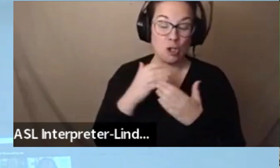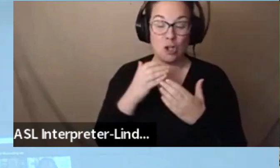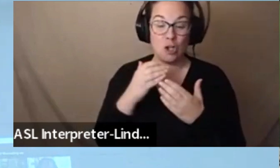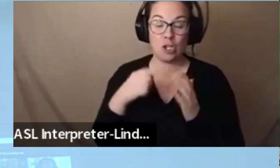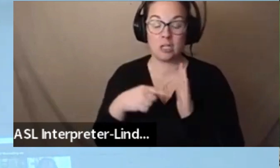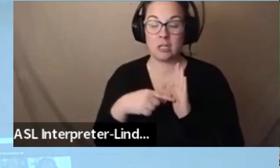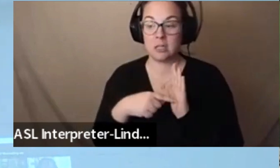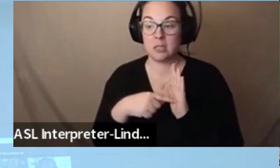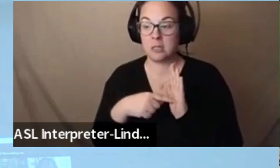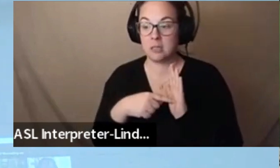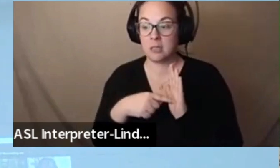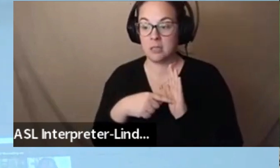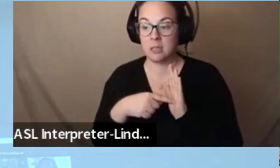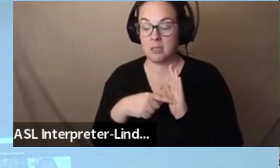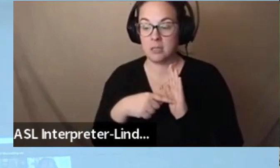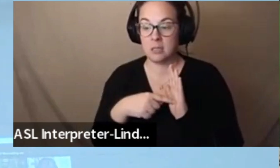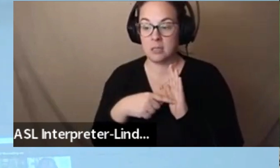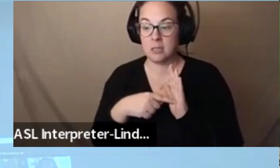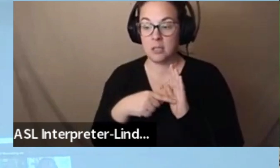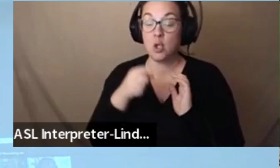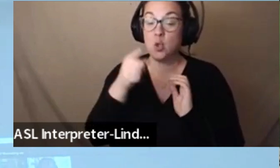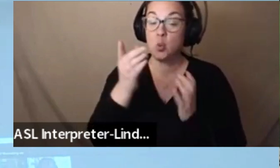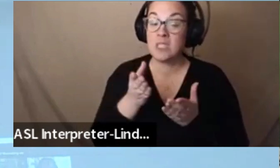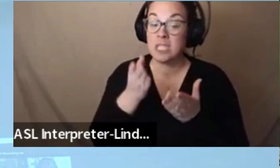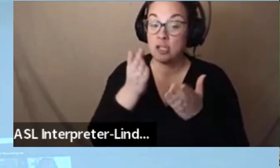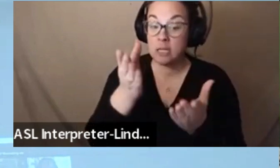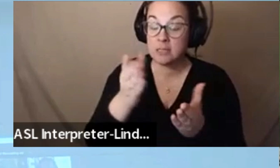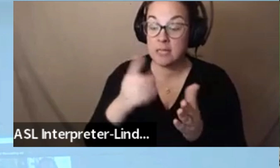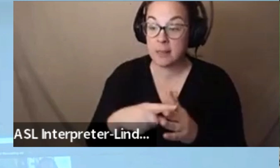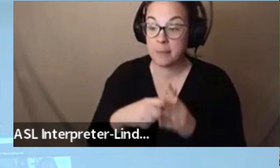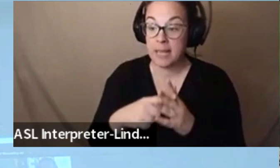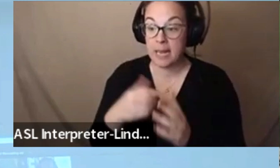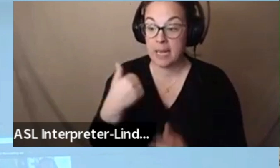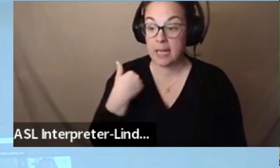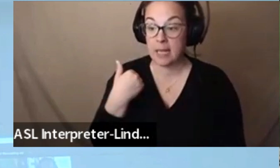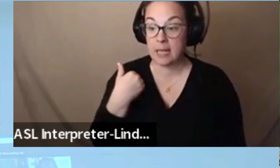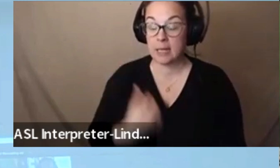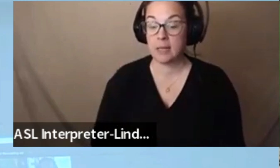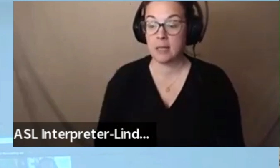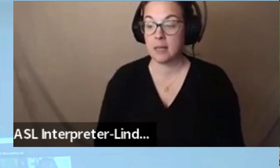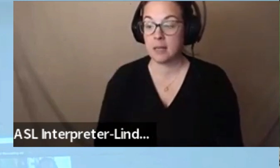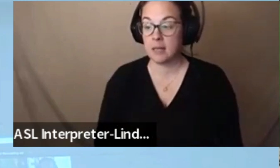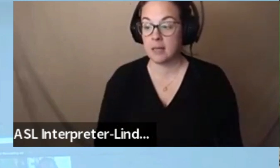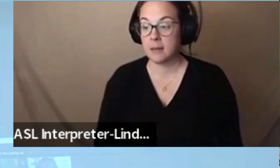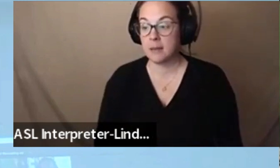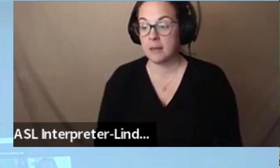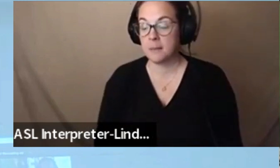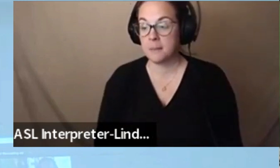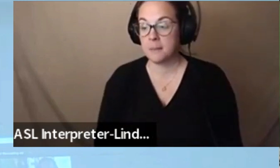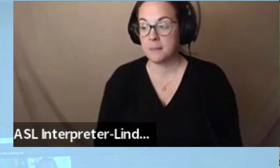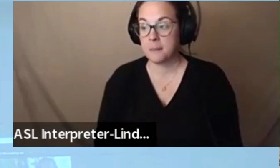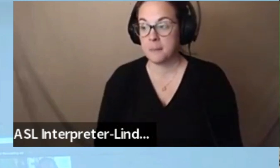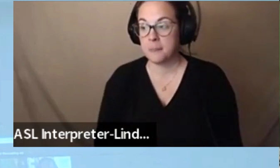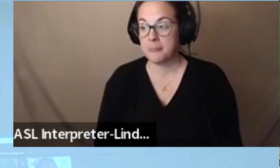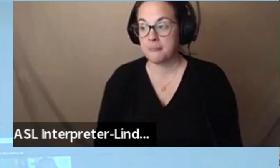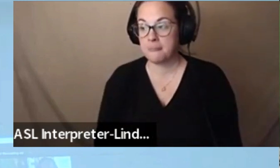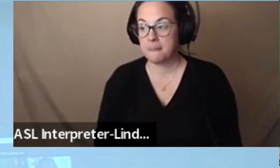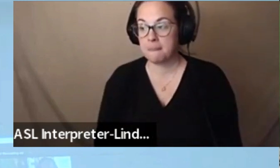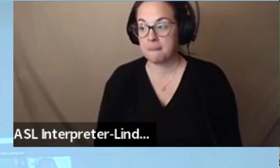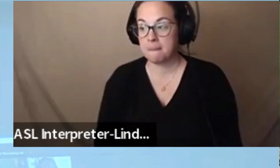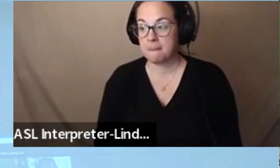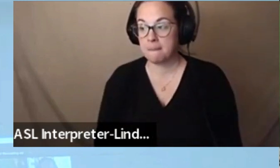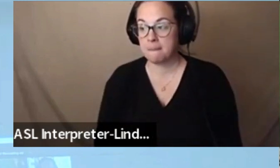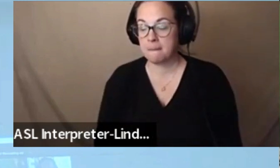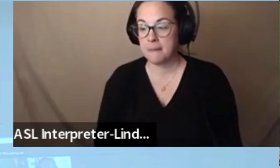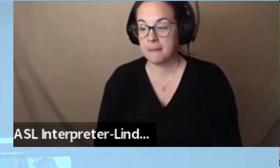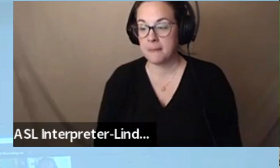and I know you suggested something at the beginning when you said you don't think, black people and white can't